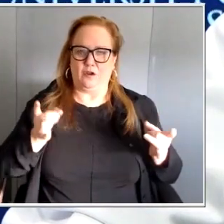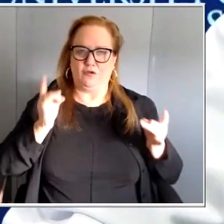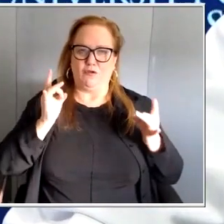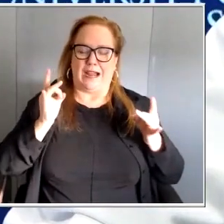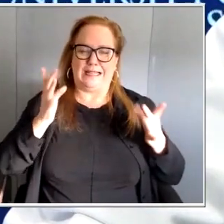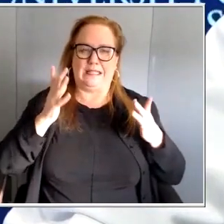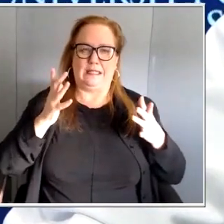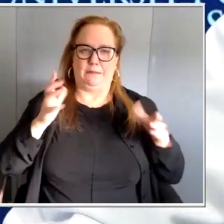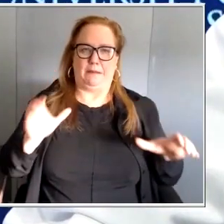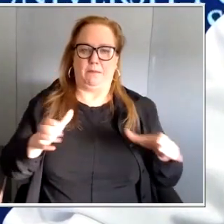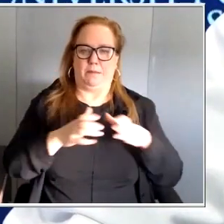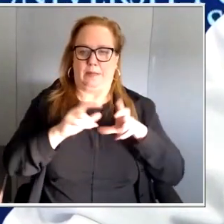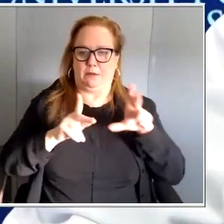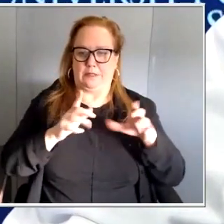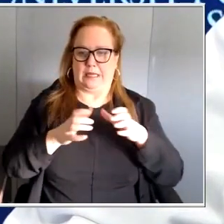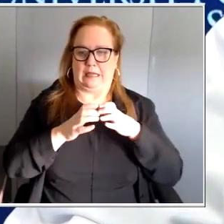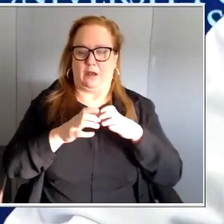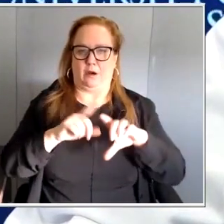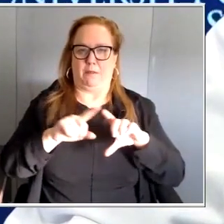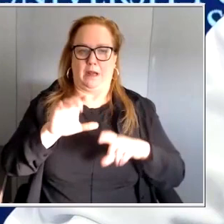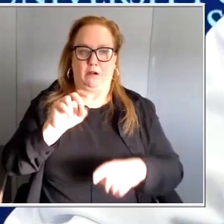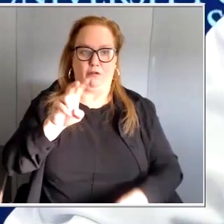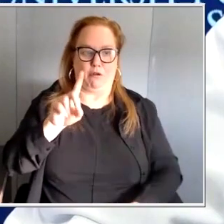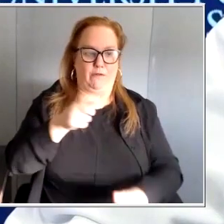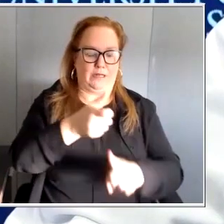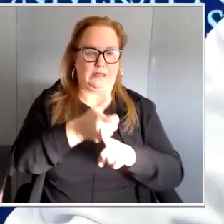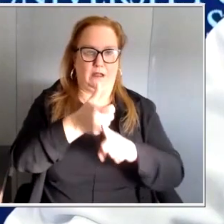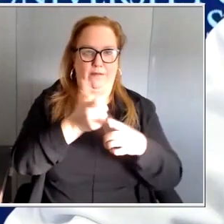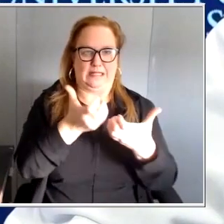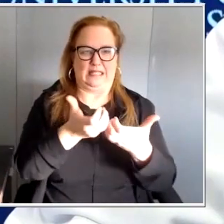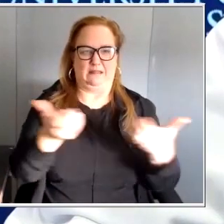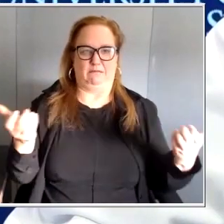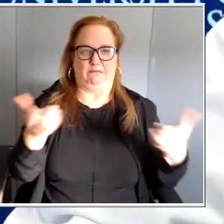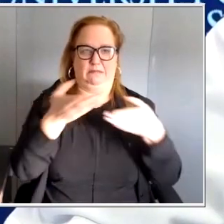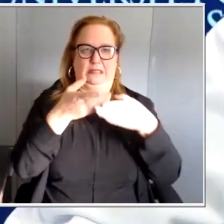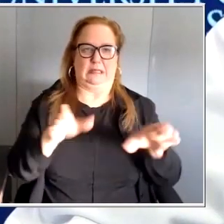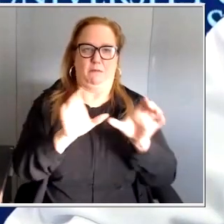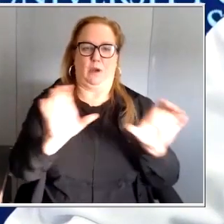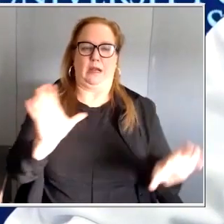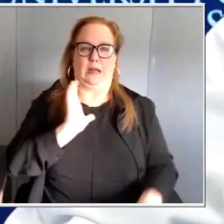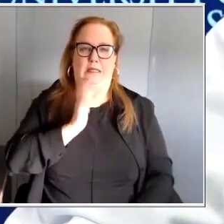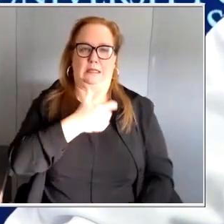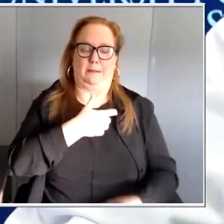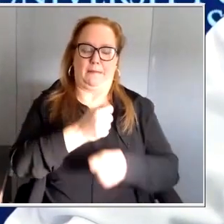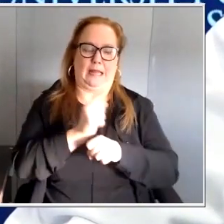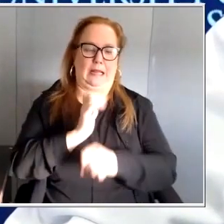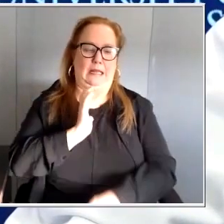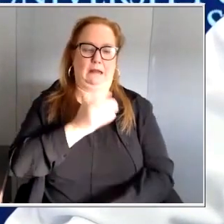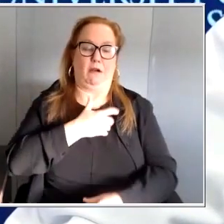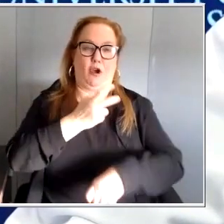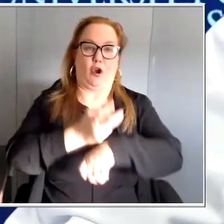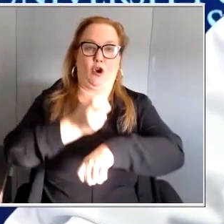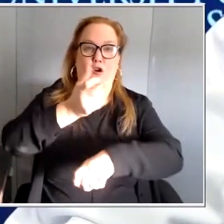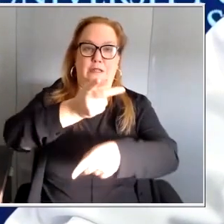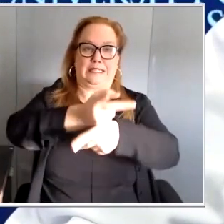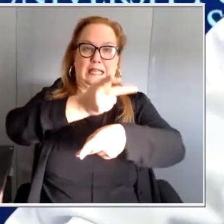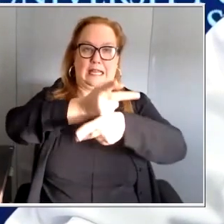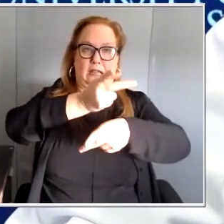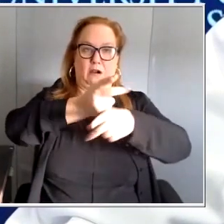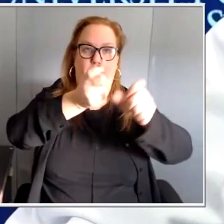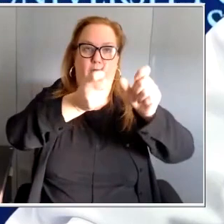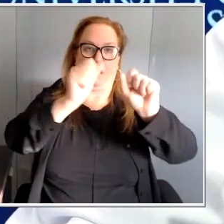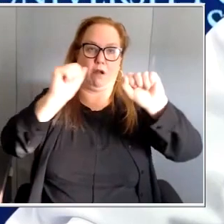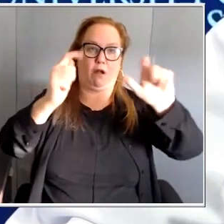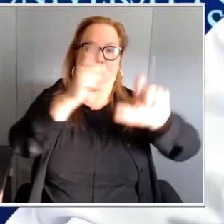reason, we've allowed COVID to split us apart, which just made it harder to take care of every patient with a